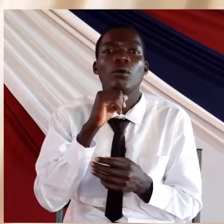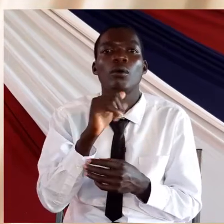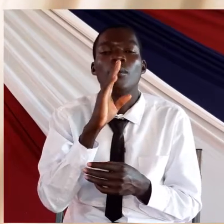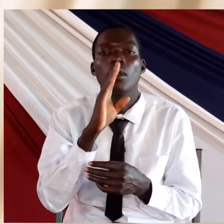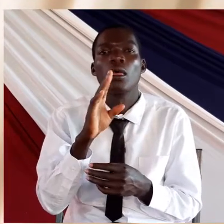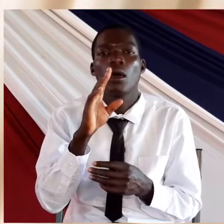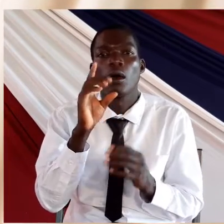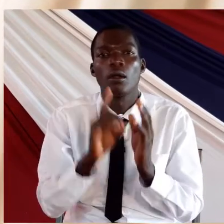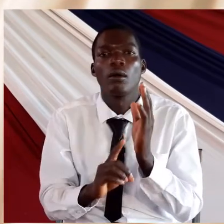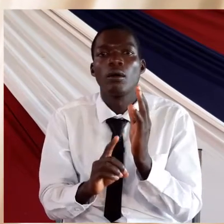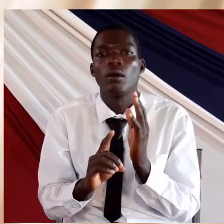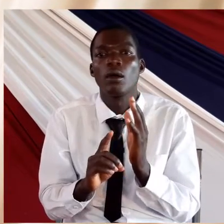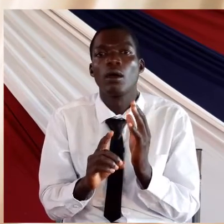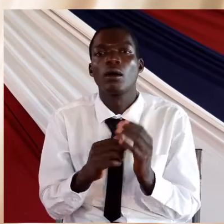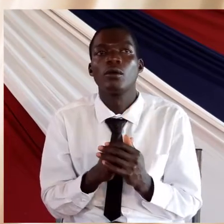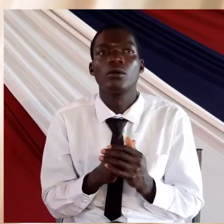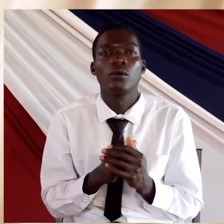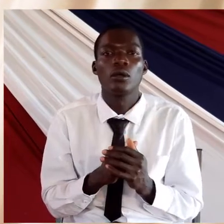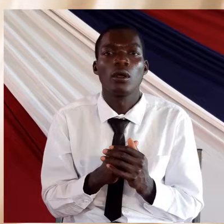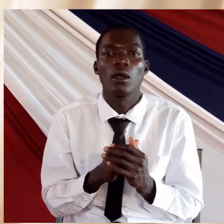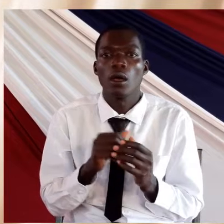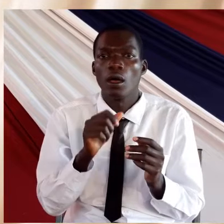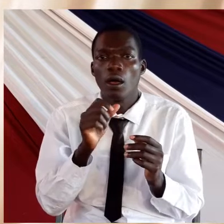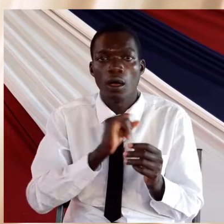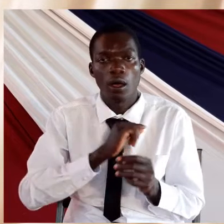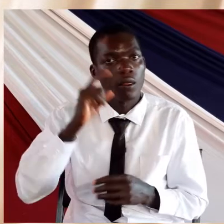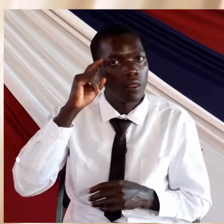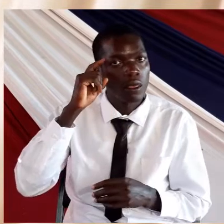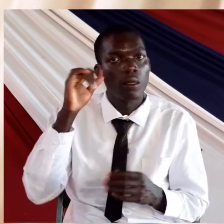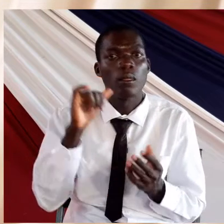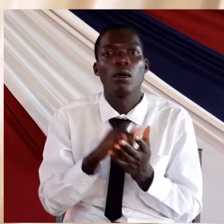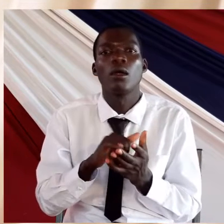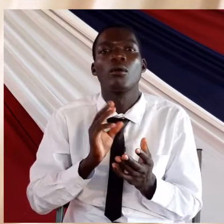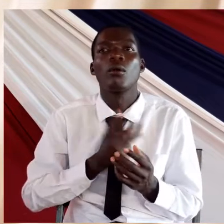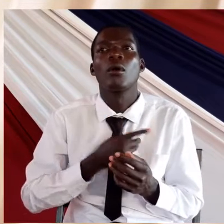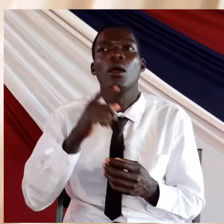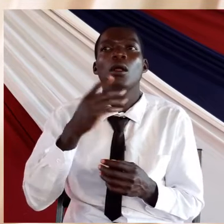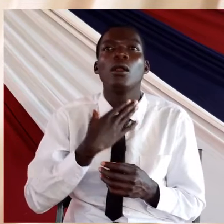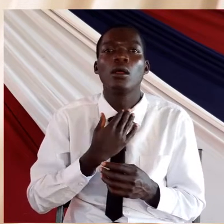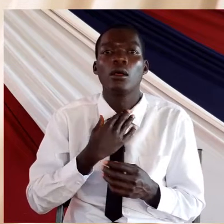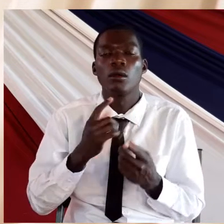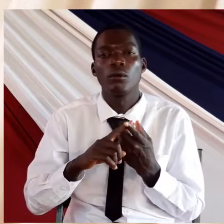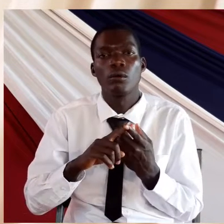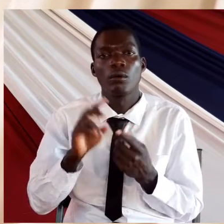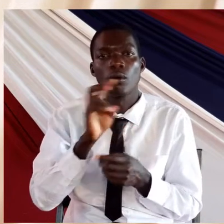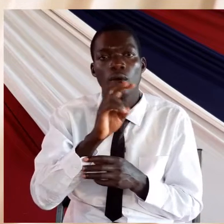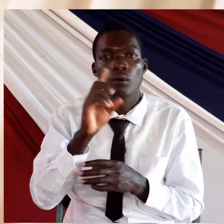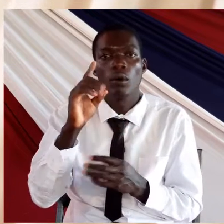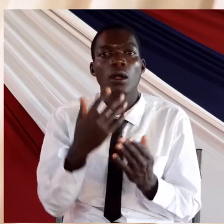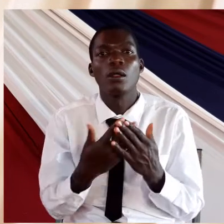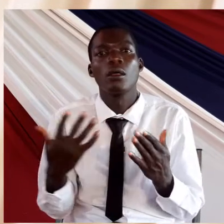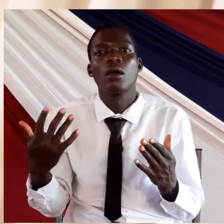harm the earth. Yes. Now, I think we need to look at the text in context. Yes,